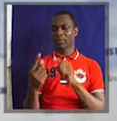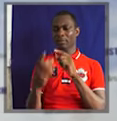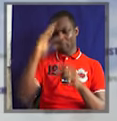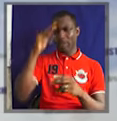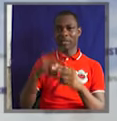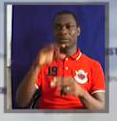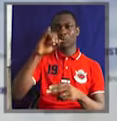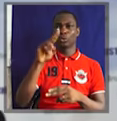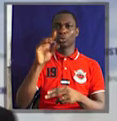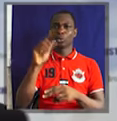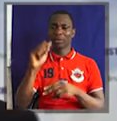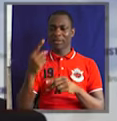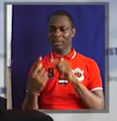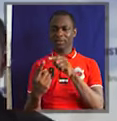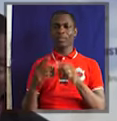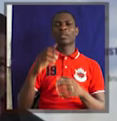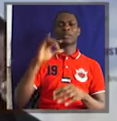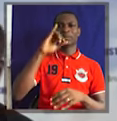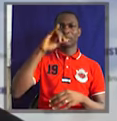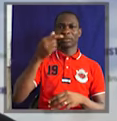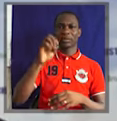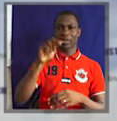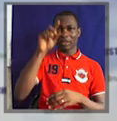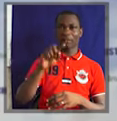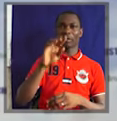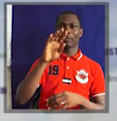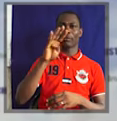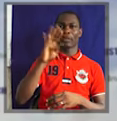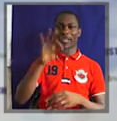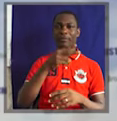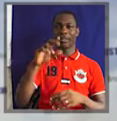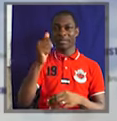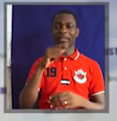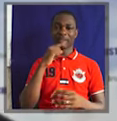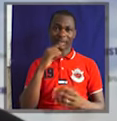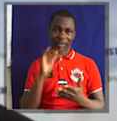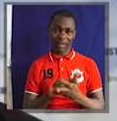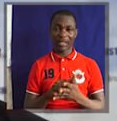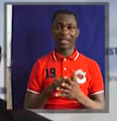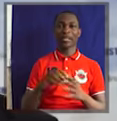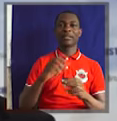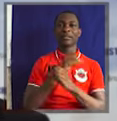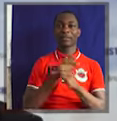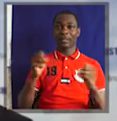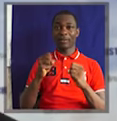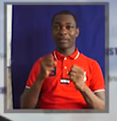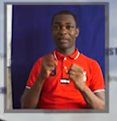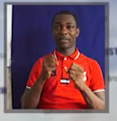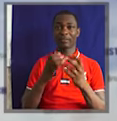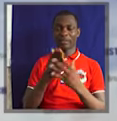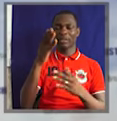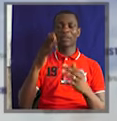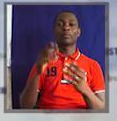49 and verse 10. Odi adanse se Awurade Yesu Kristo enkwagye ehene no. Obefa Judah mu ena